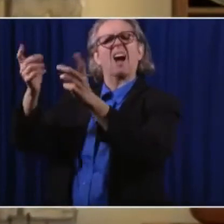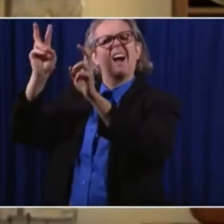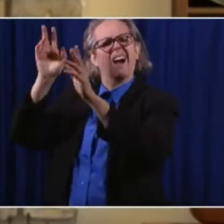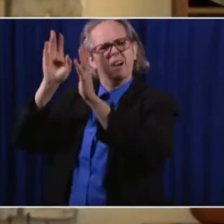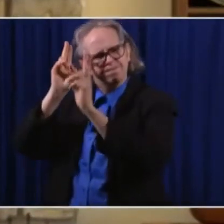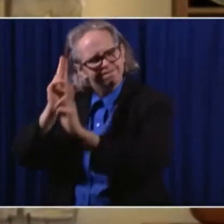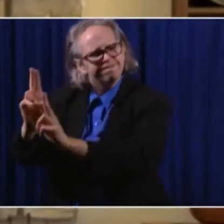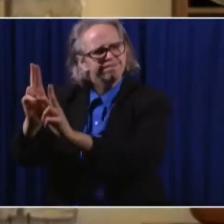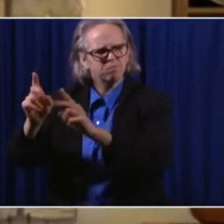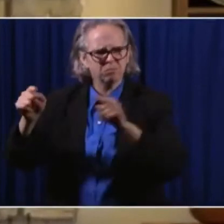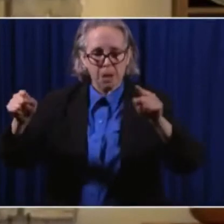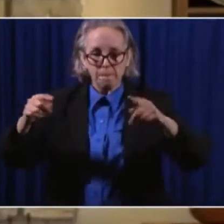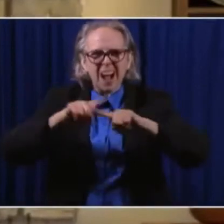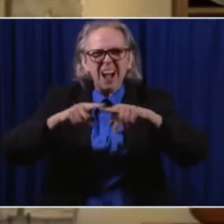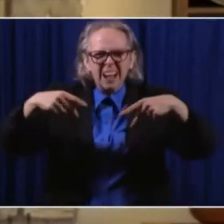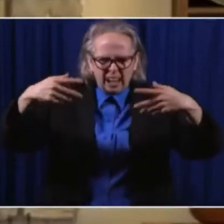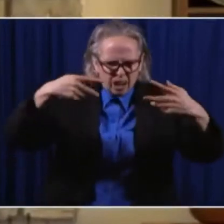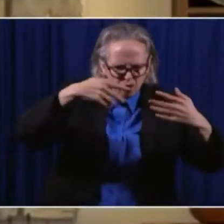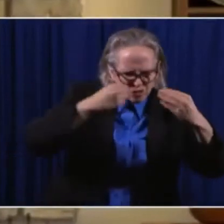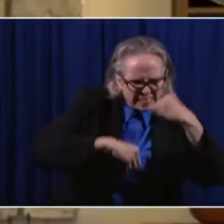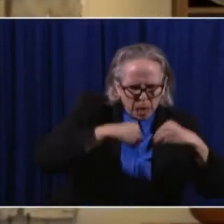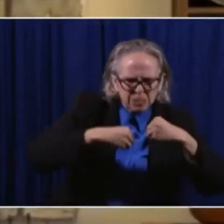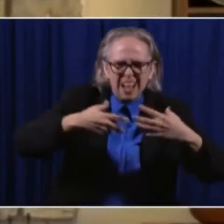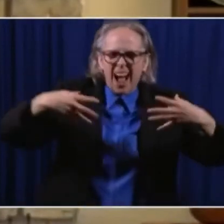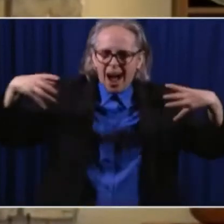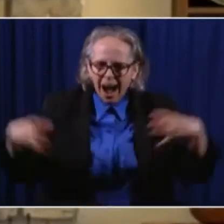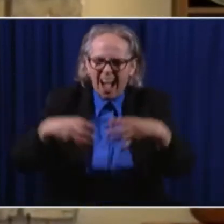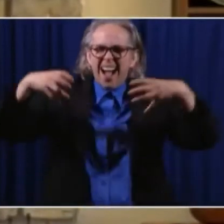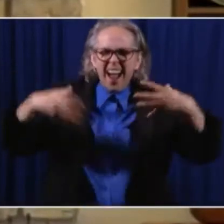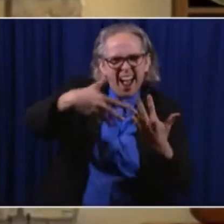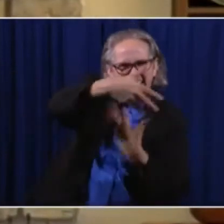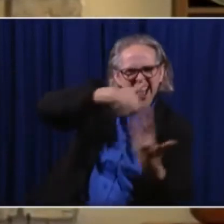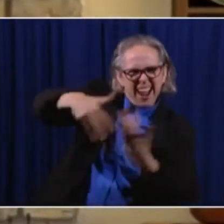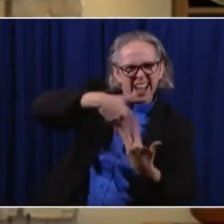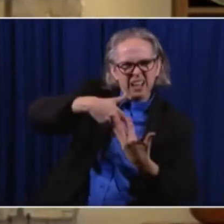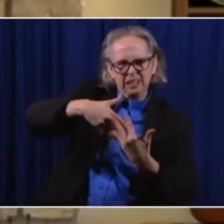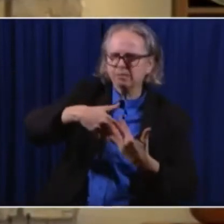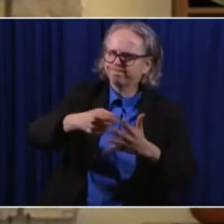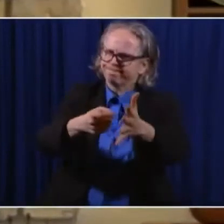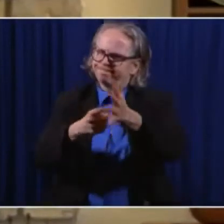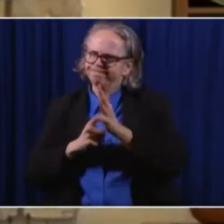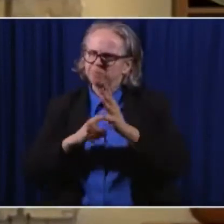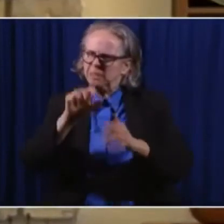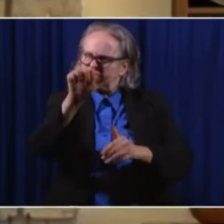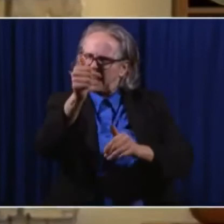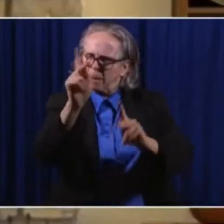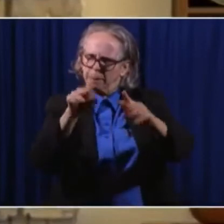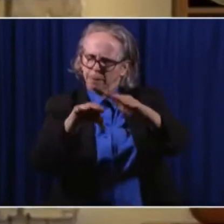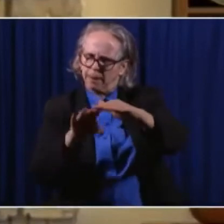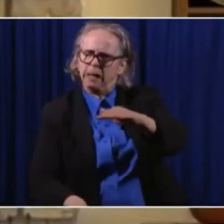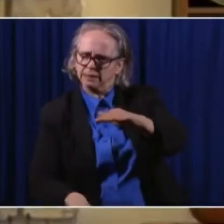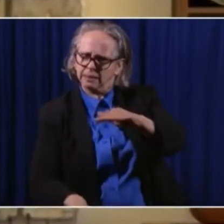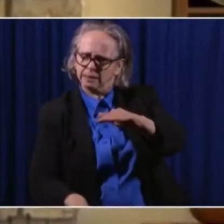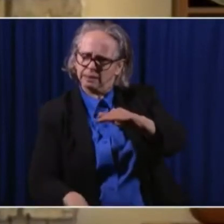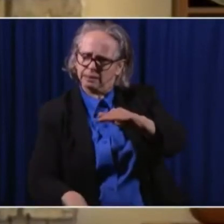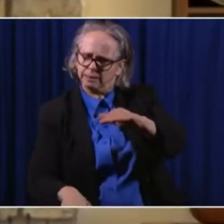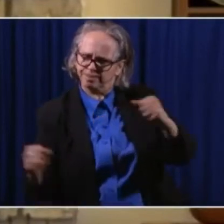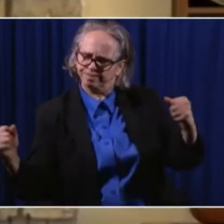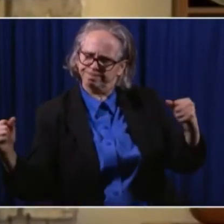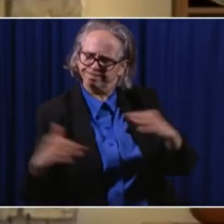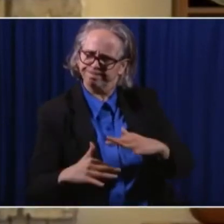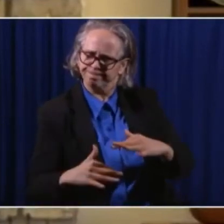together. The order simply says that it has to follow basically the